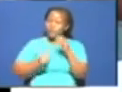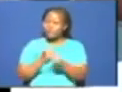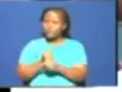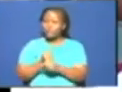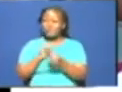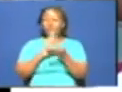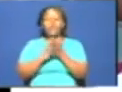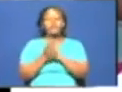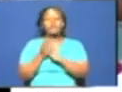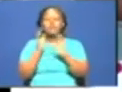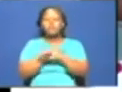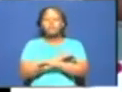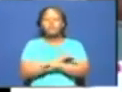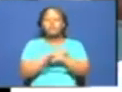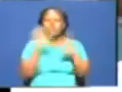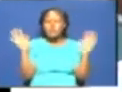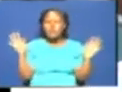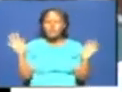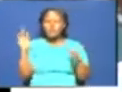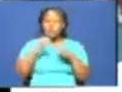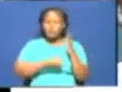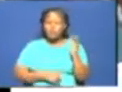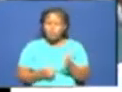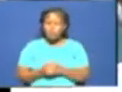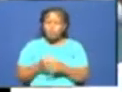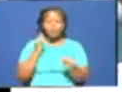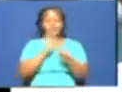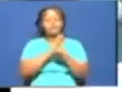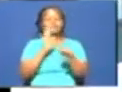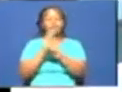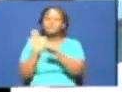clear that while much has been achieved,